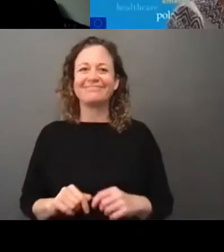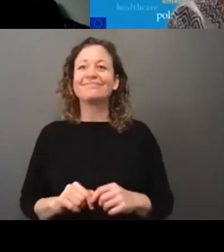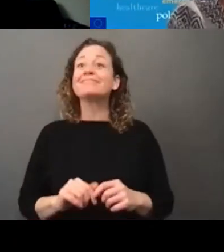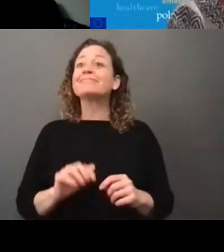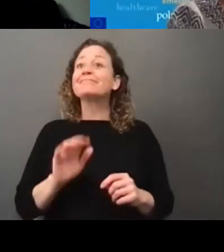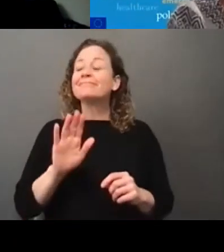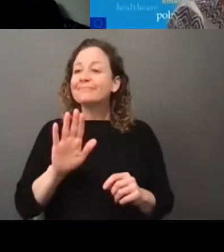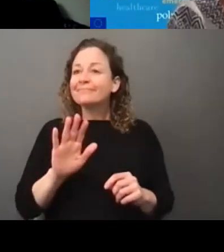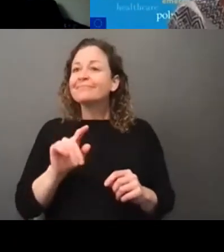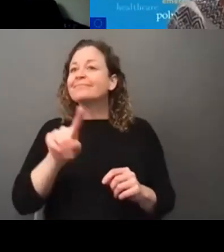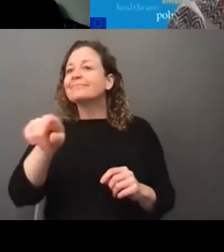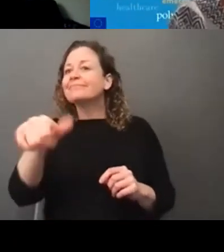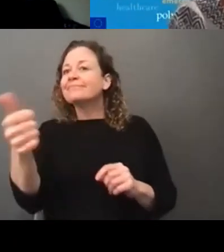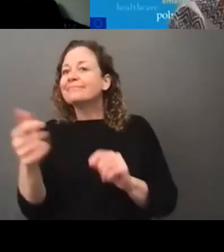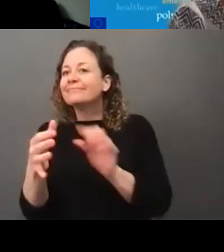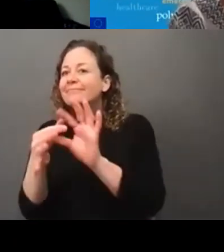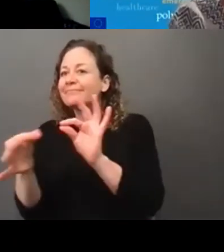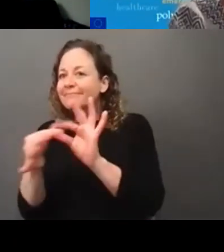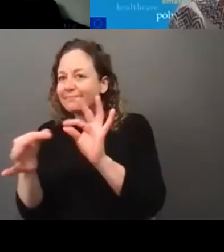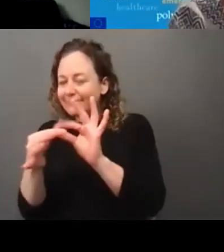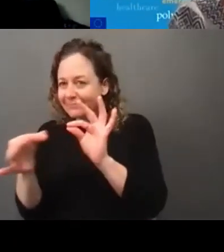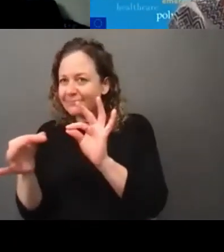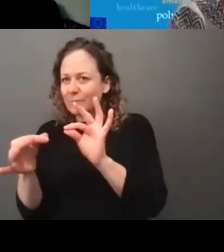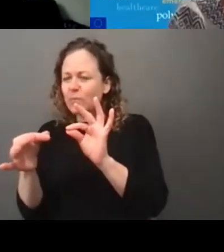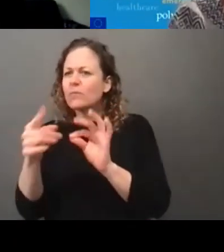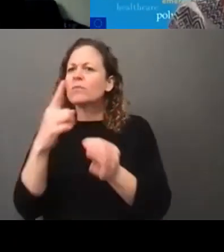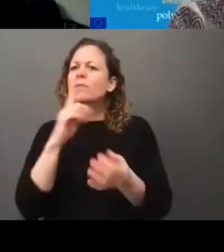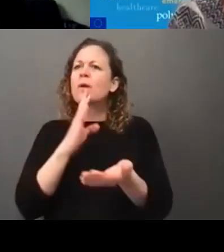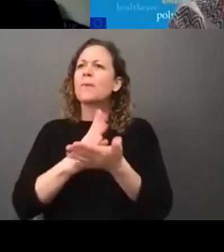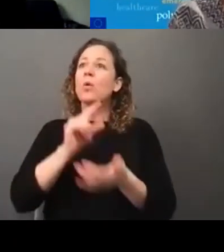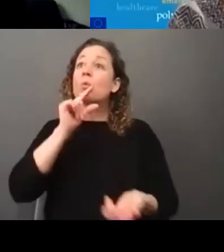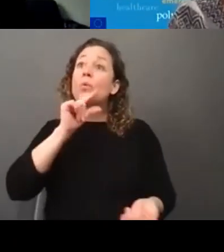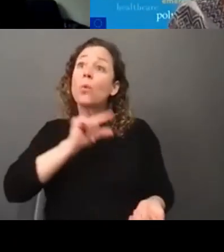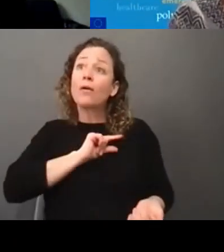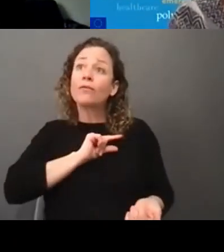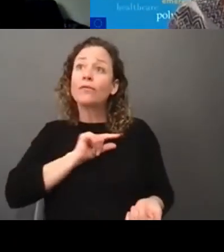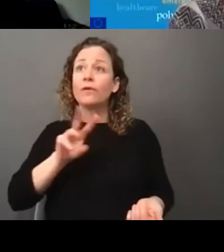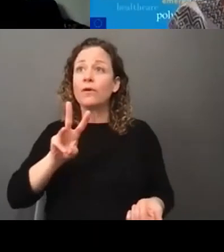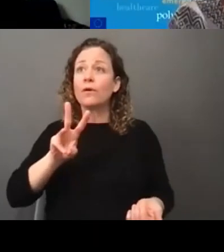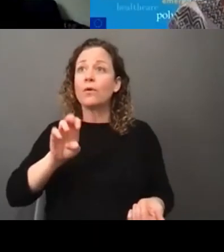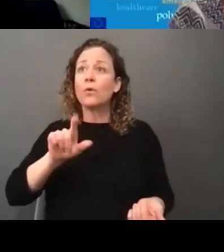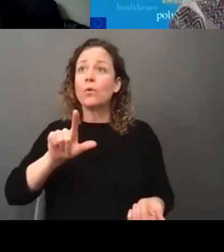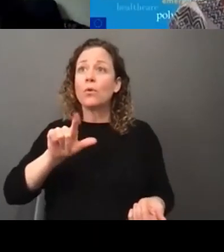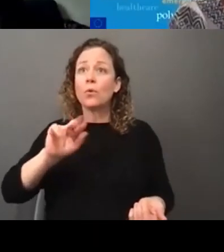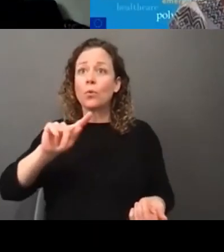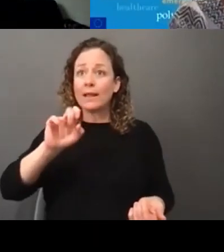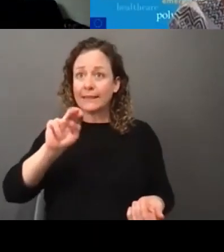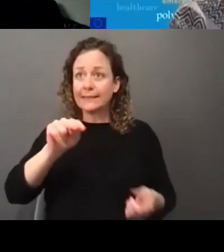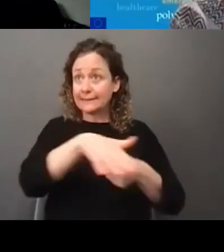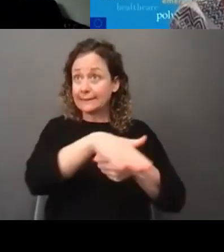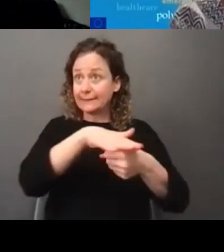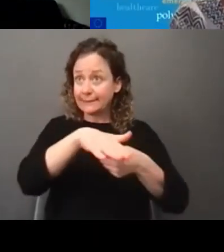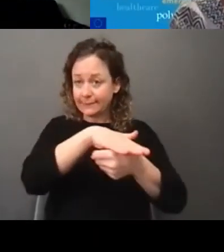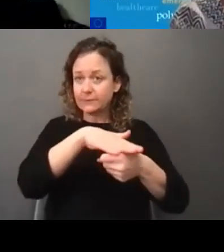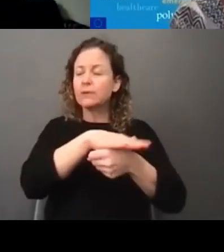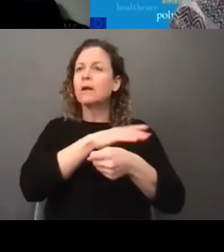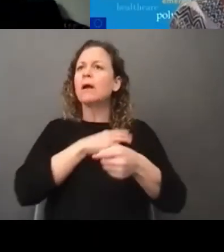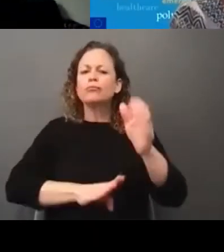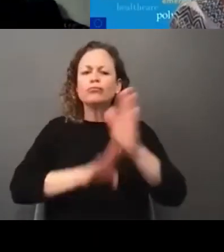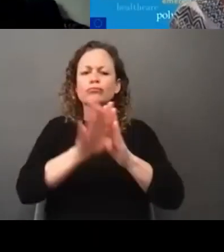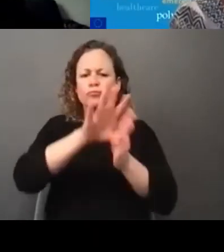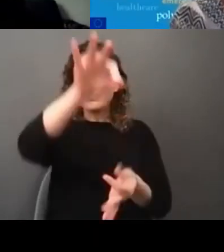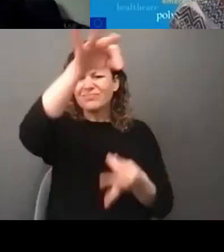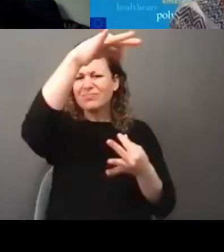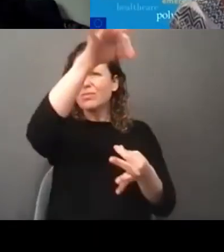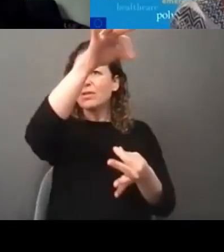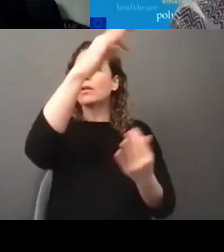comment saying that the Guelph Wellington drug strategy has developed an information sheet for older adults about the use of alcohol and